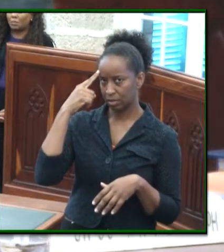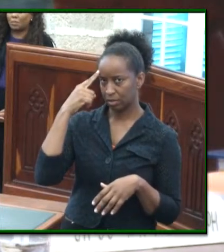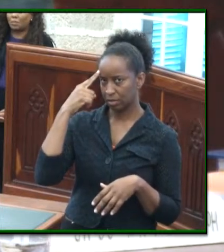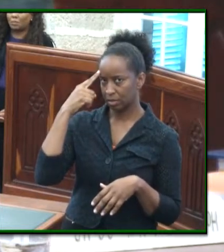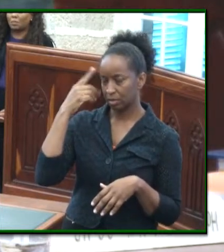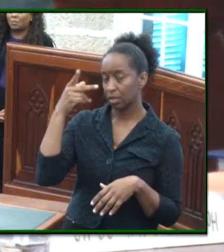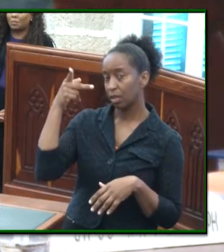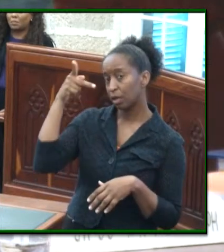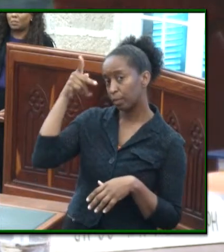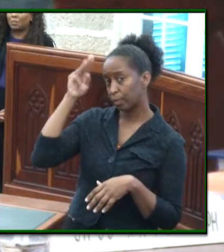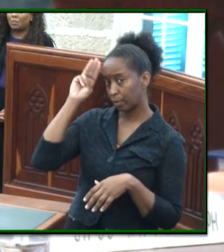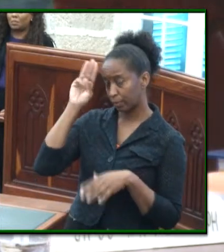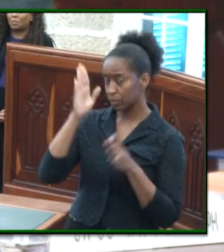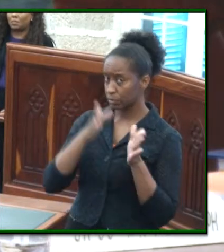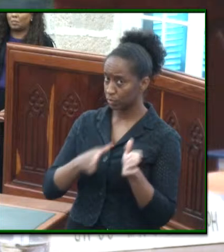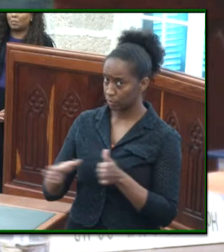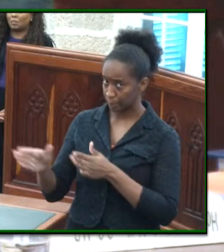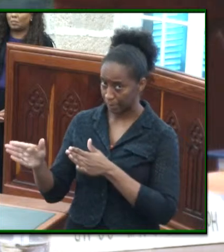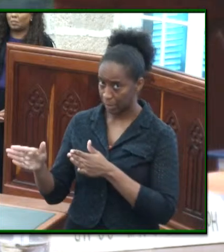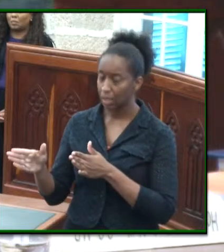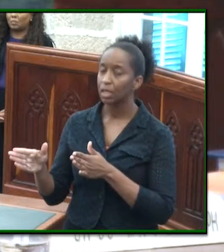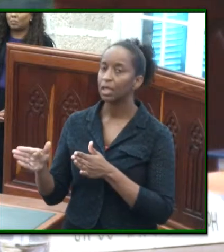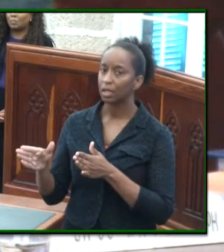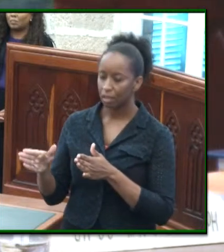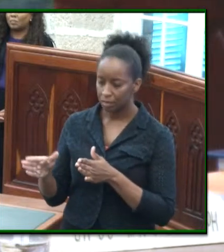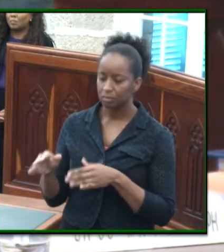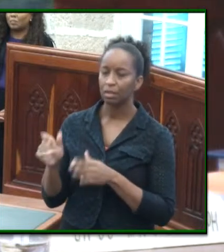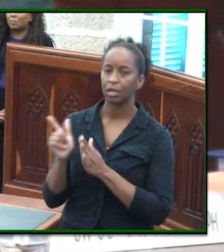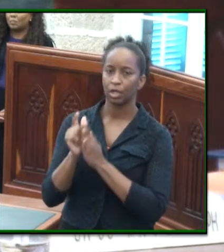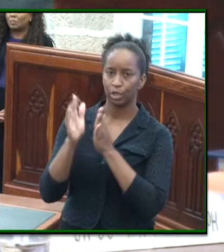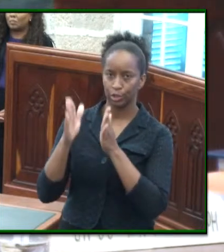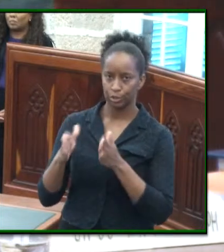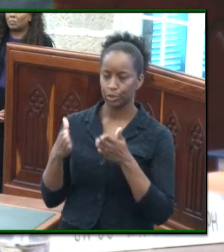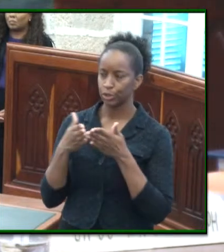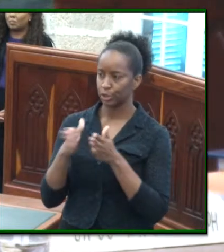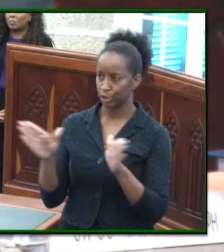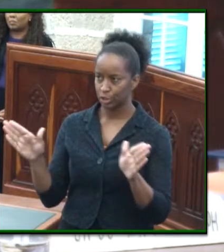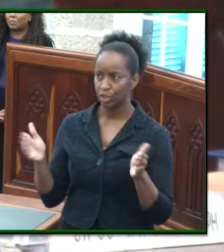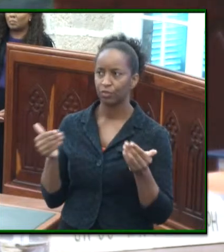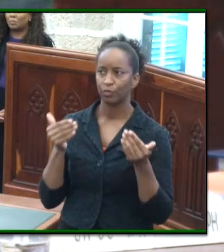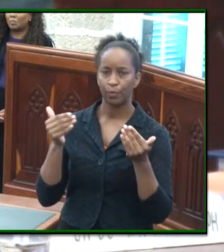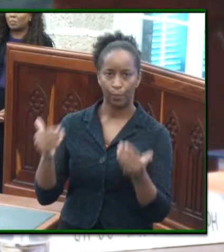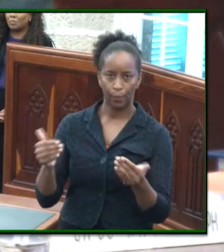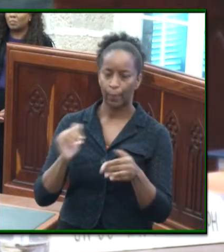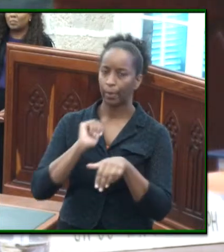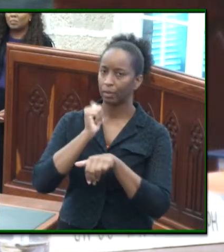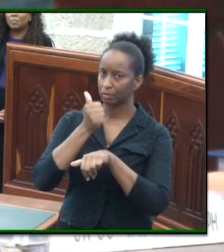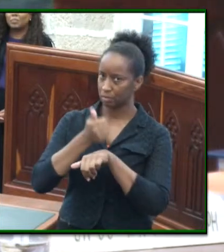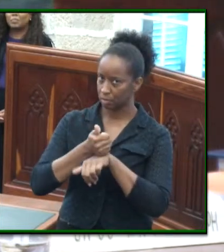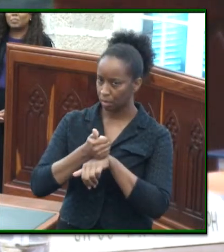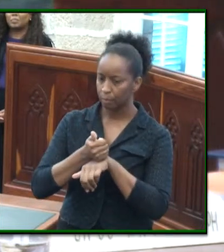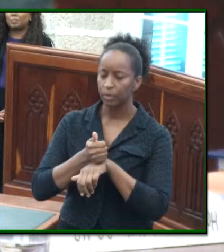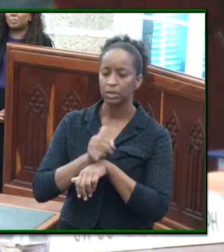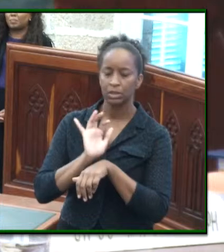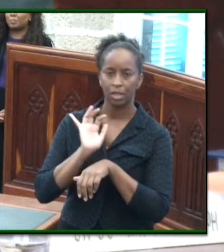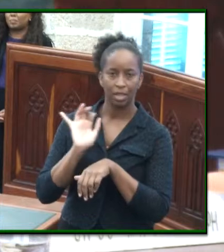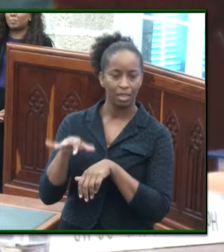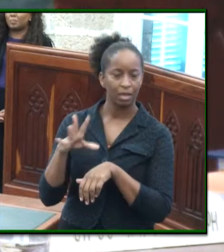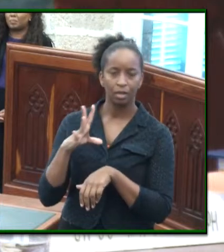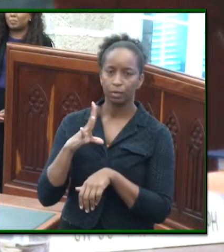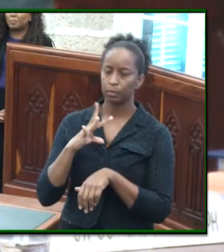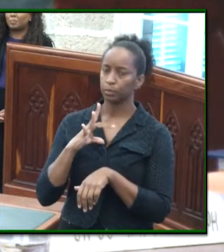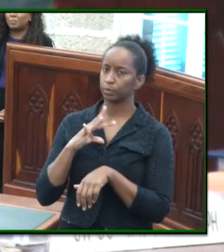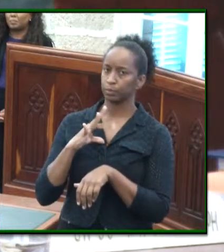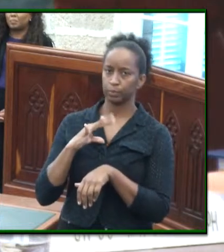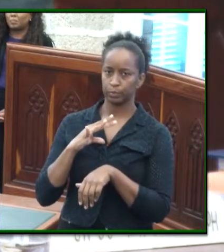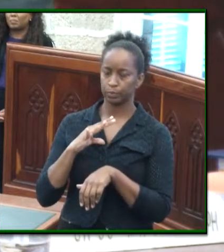turn executed by the Attorney General and his ministry along with the member for the city is a noble one. It is perhaps the first attempt by us